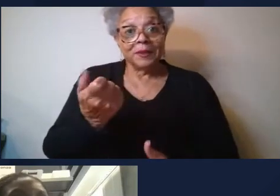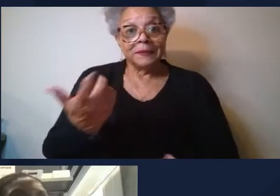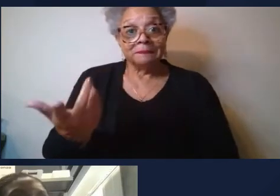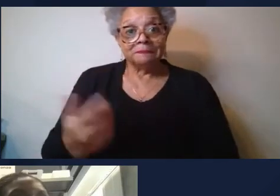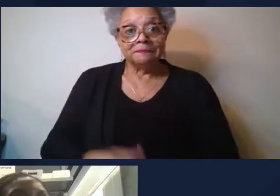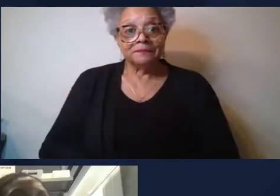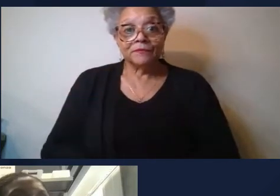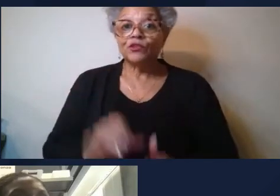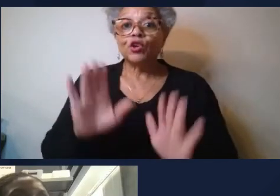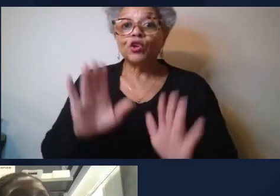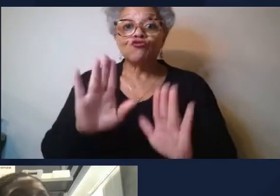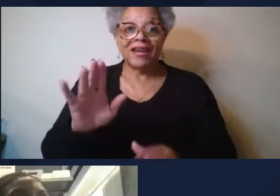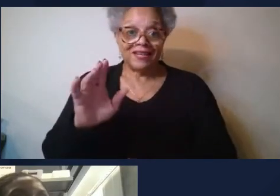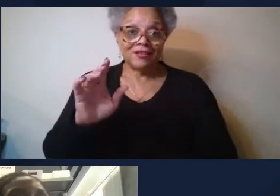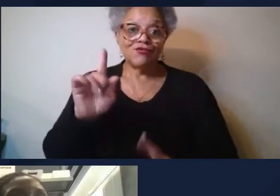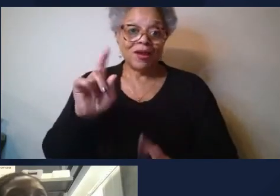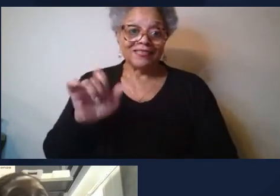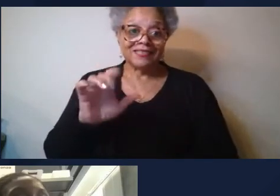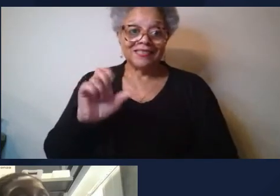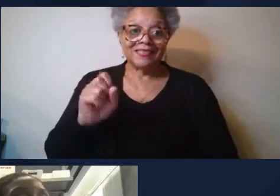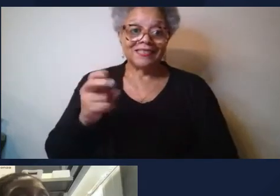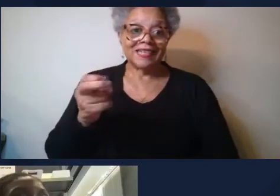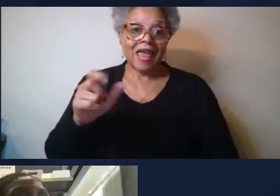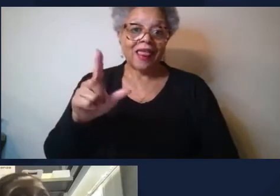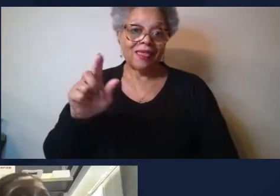So great question, Shayla.